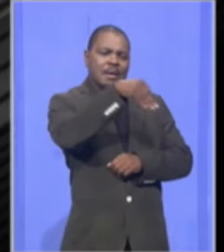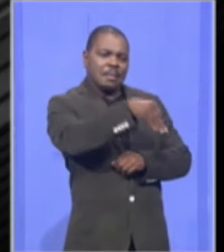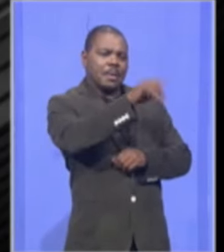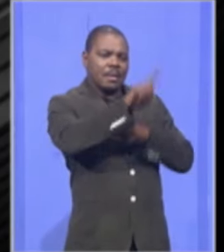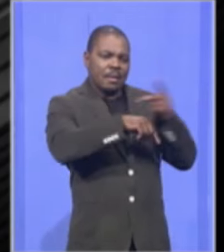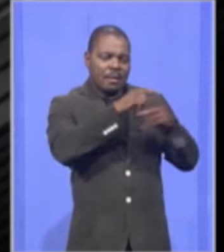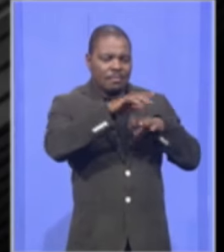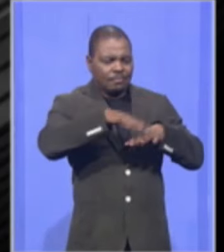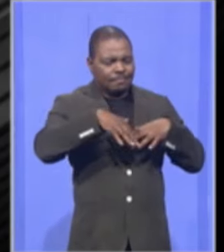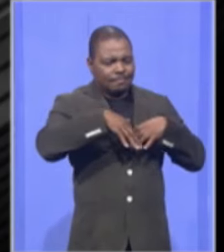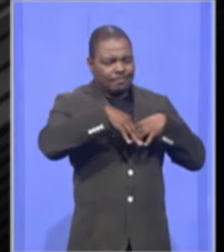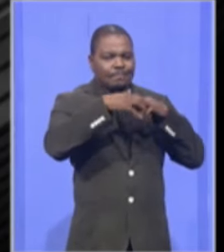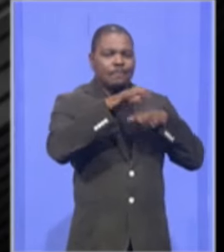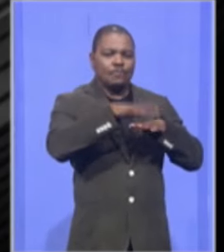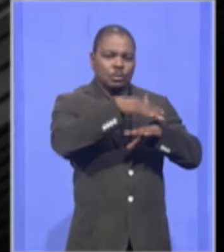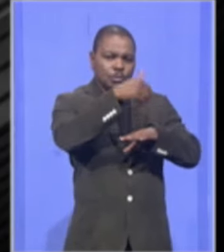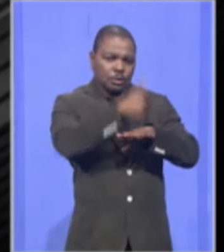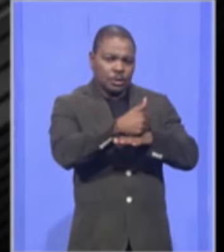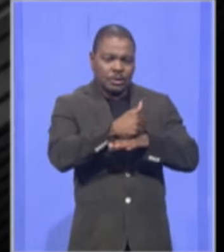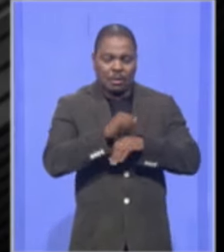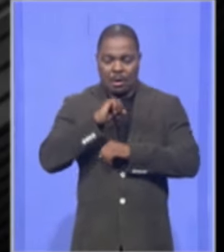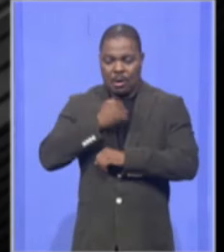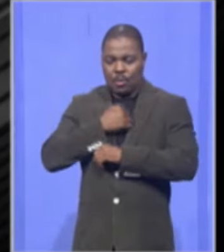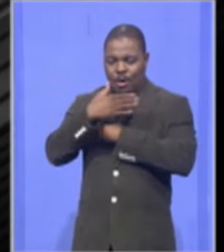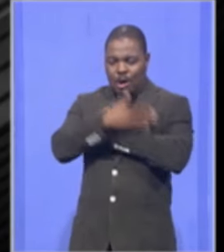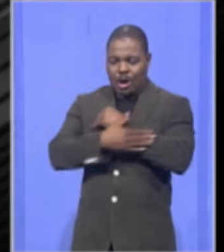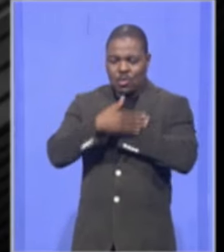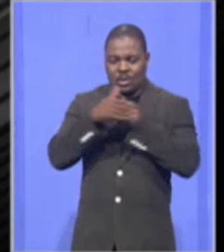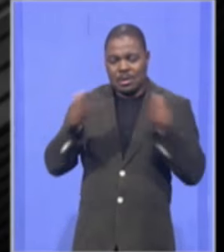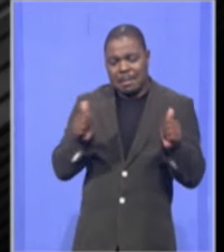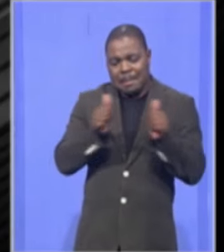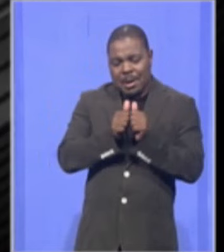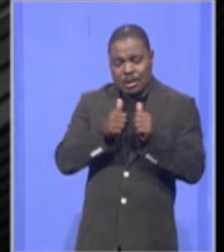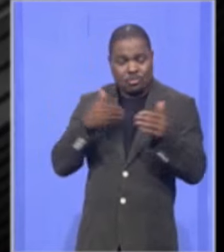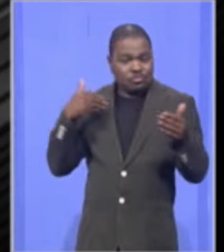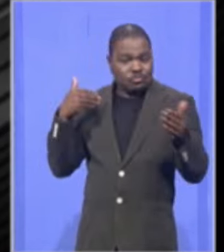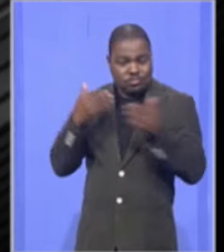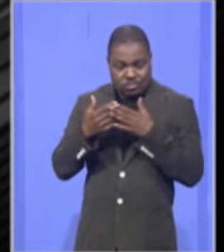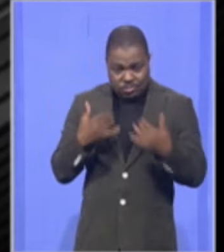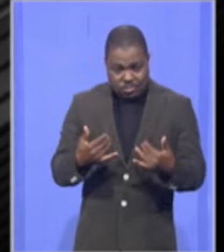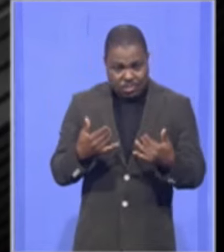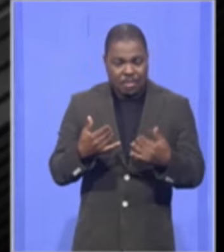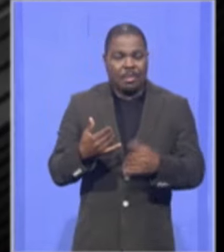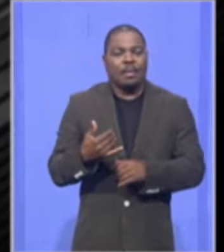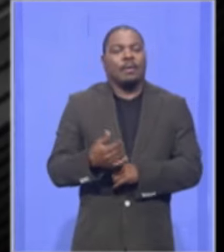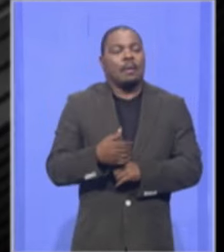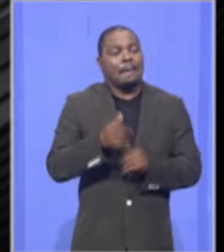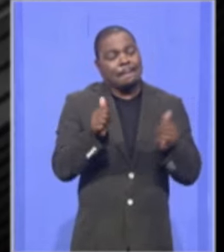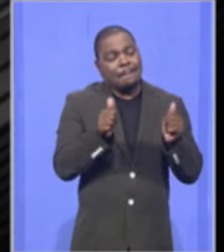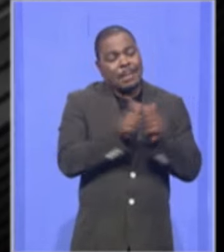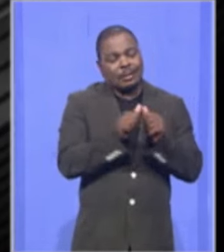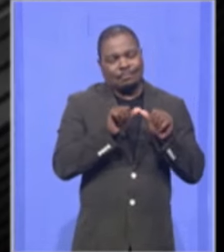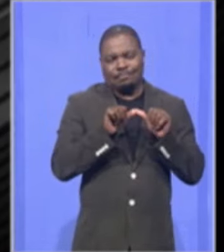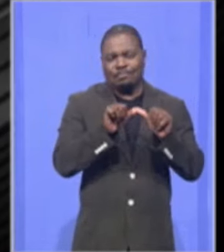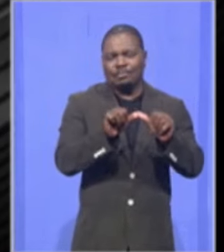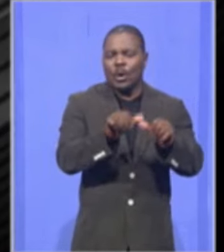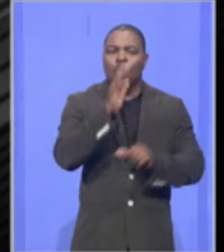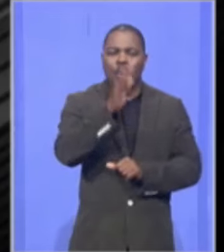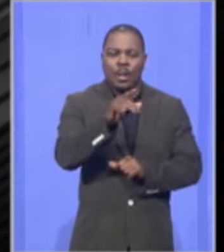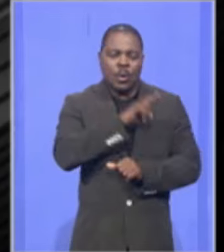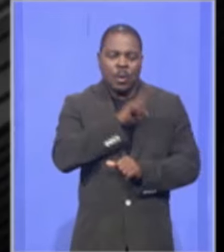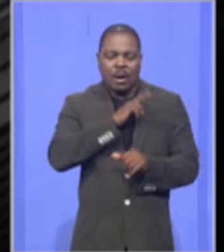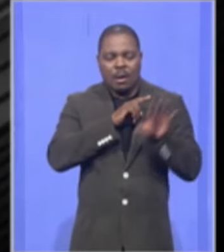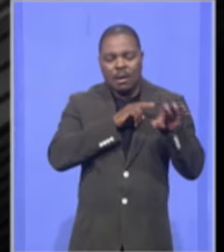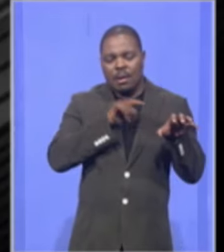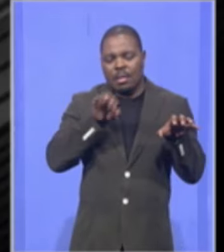solidarity and partnership our 2 countries share today, a partnership we will continue to deepen as neighbors